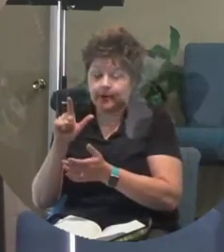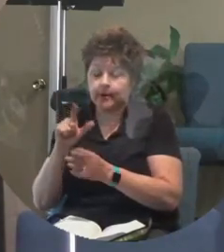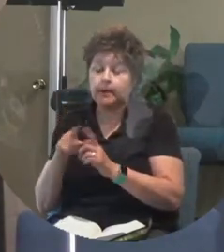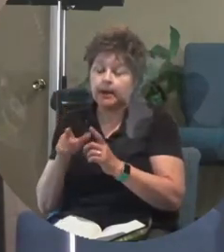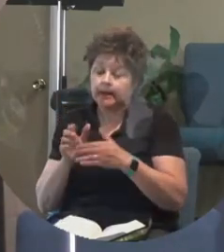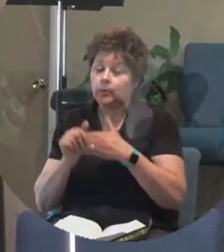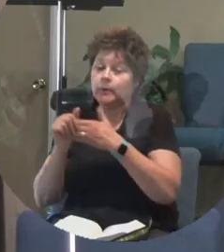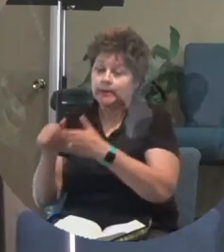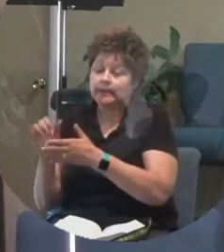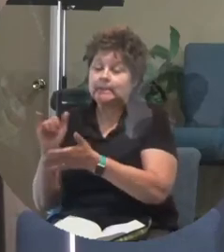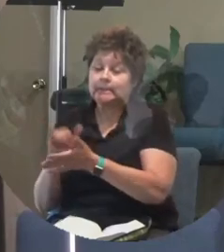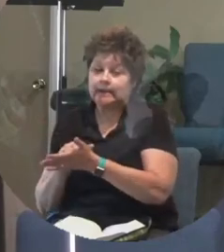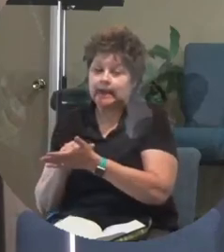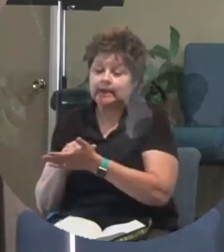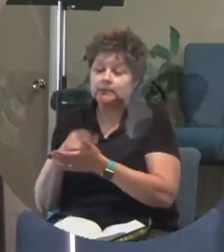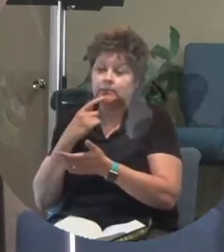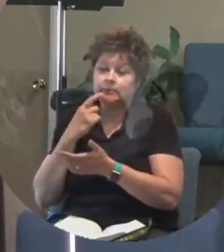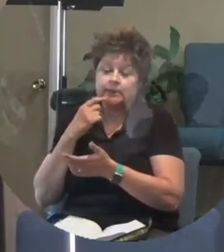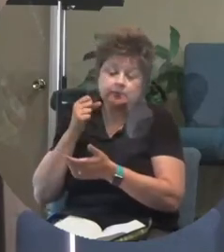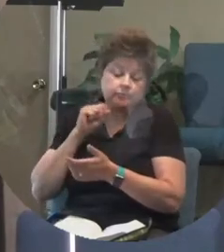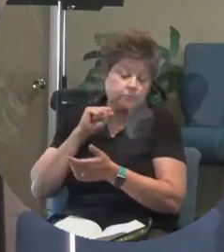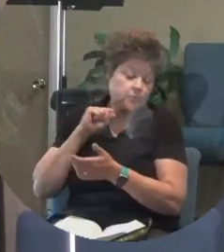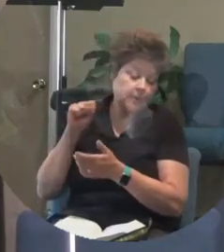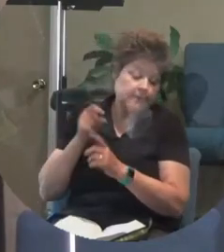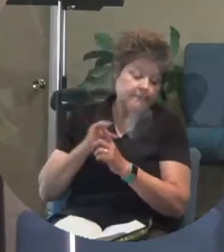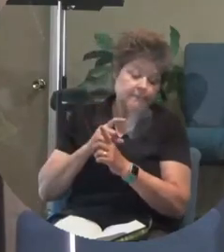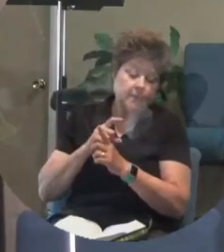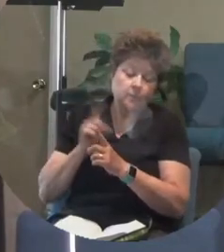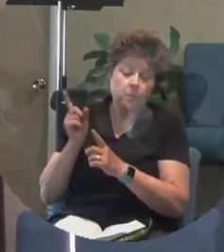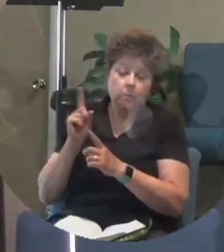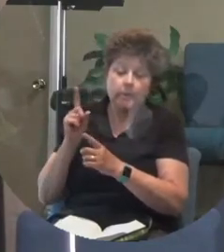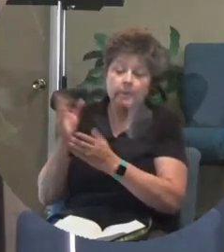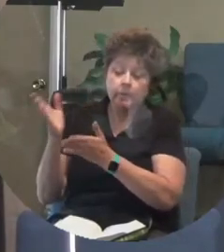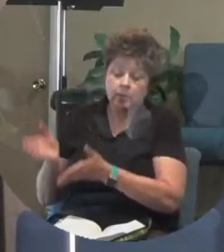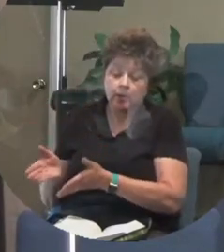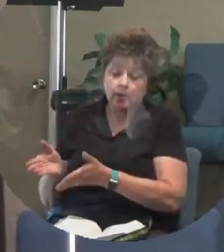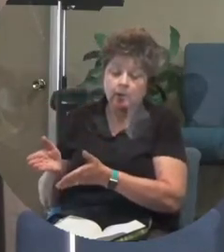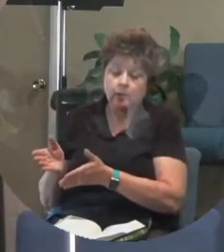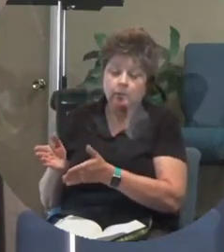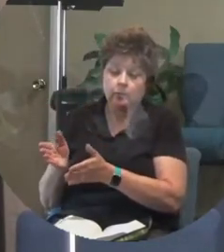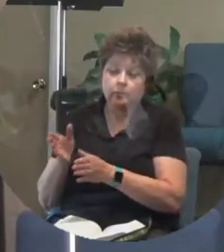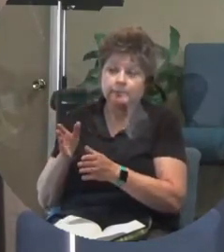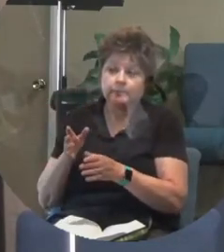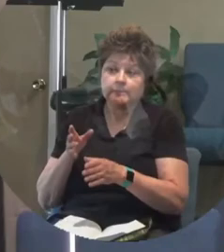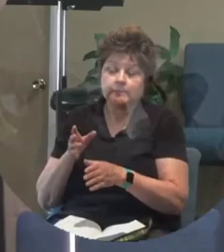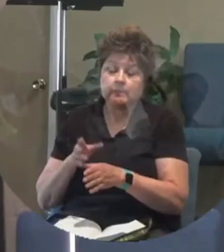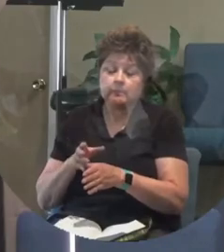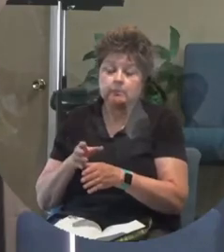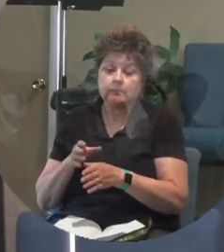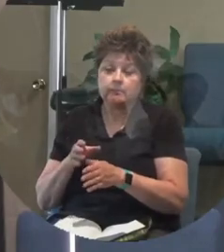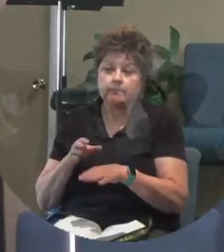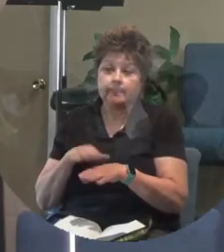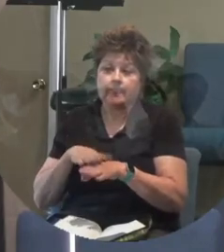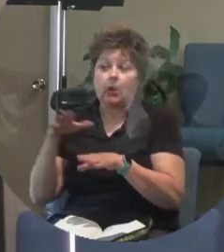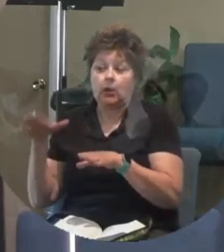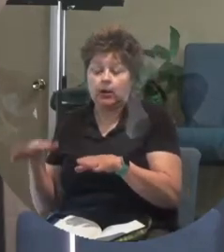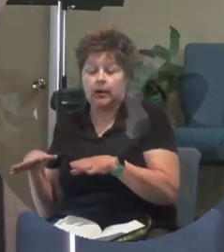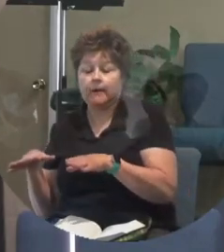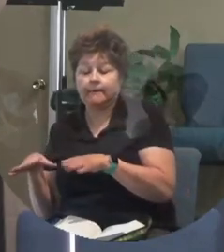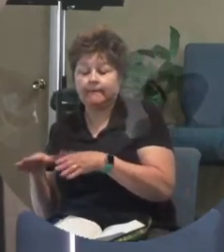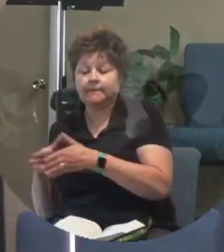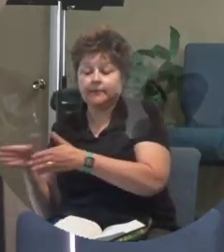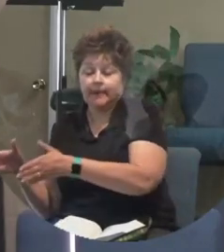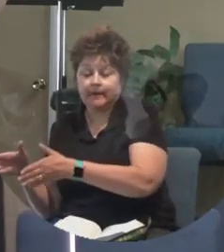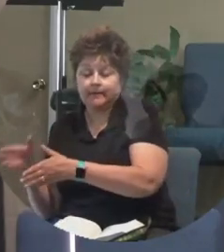And so he's saying, turn away from where you already are, which is off the path. Because if you allow